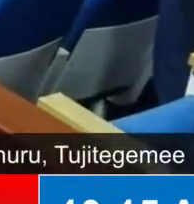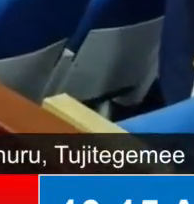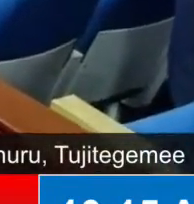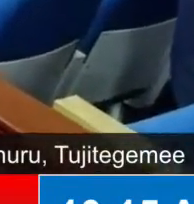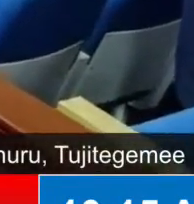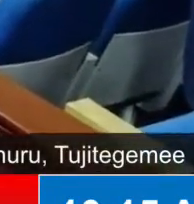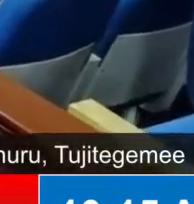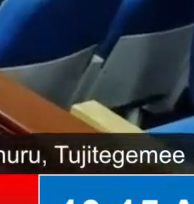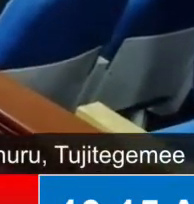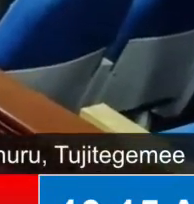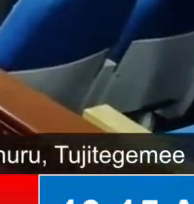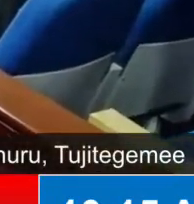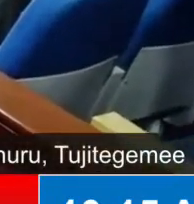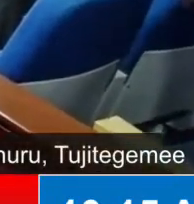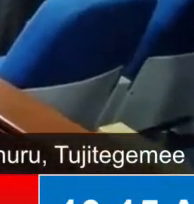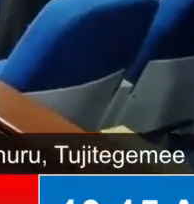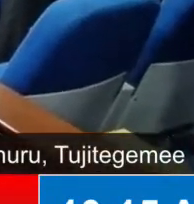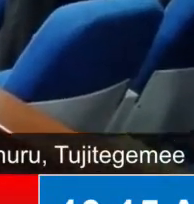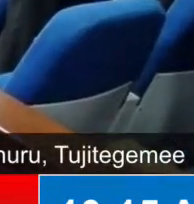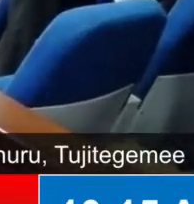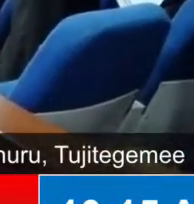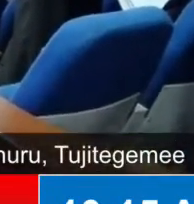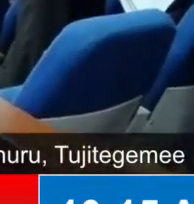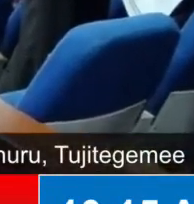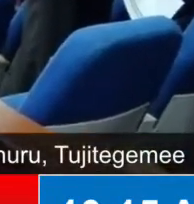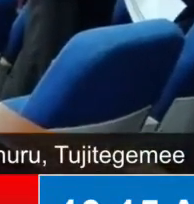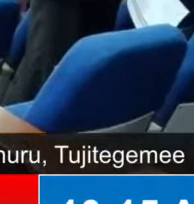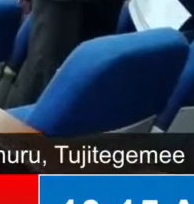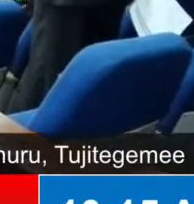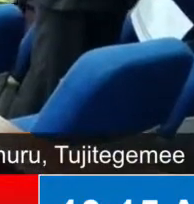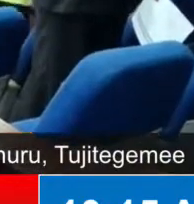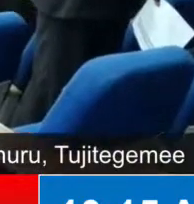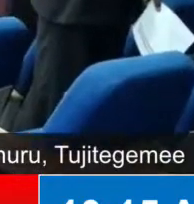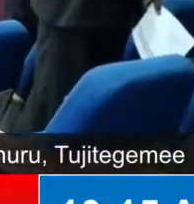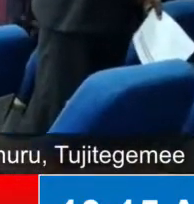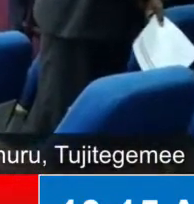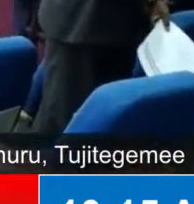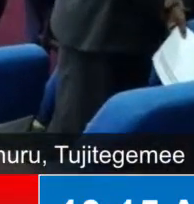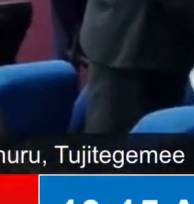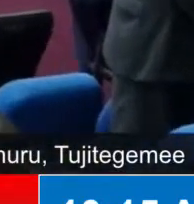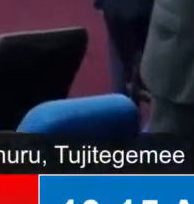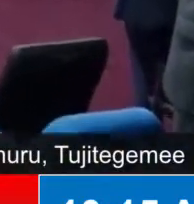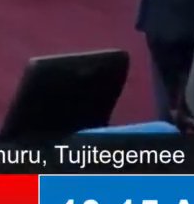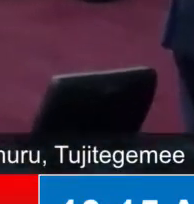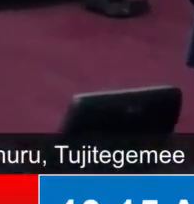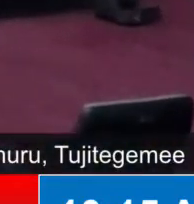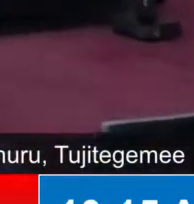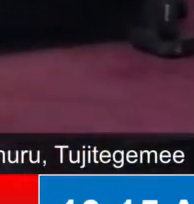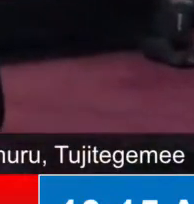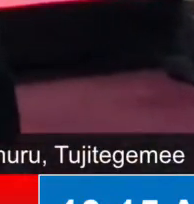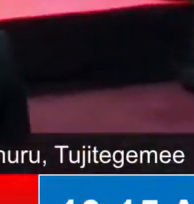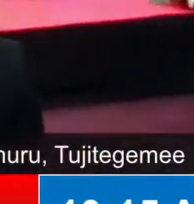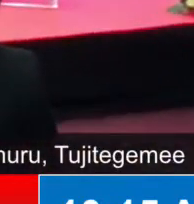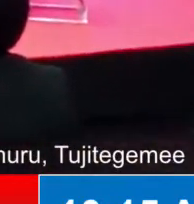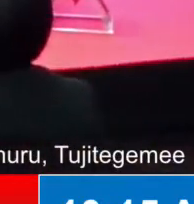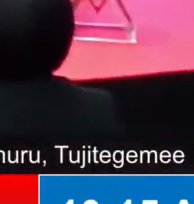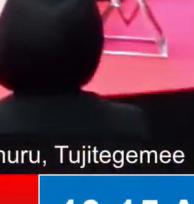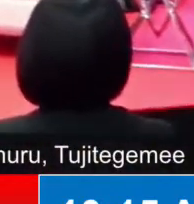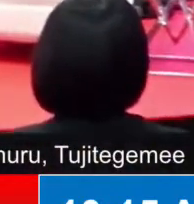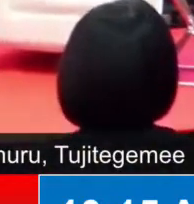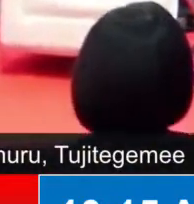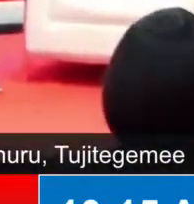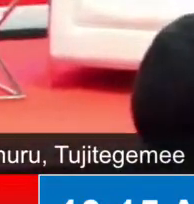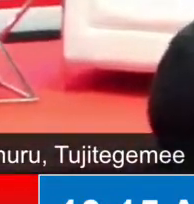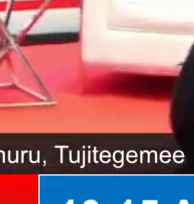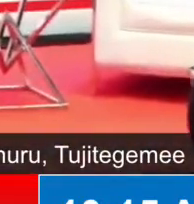Manager Strategy, Chief Manager Planning, Monitoring and Evaluation Strategy Department. And another prayer